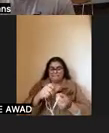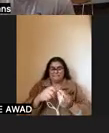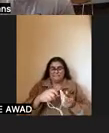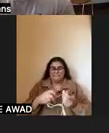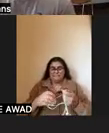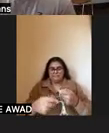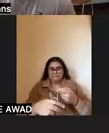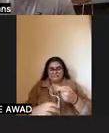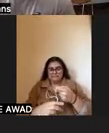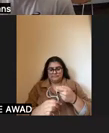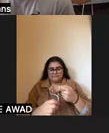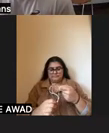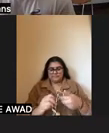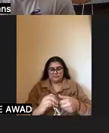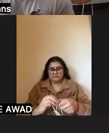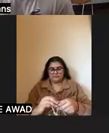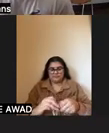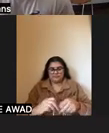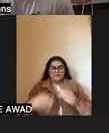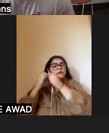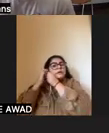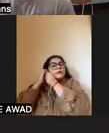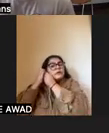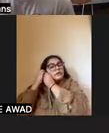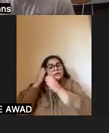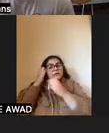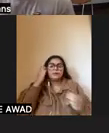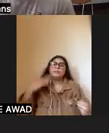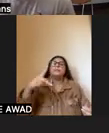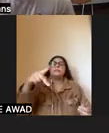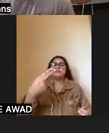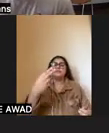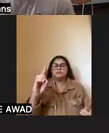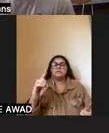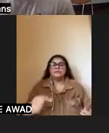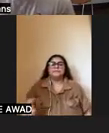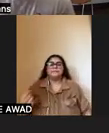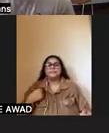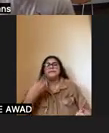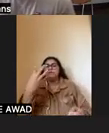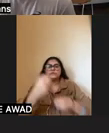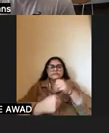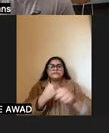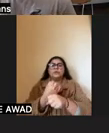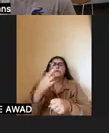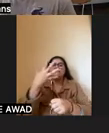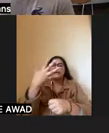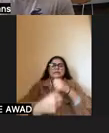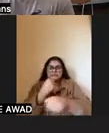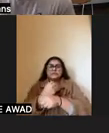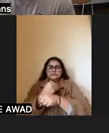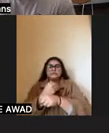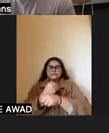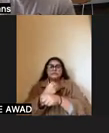I got my PhD, I did a lot of work in the Amazon River. So I got to spend 4 years or 5 years even trawling the deep channels